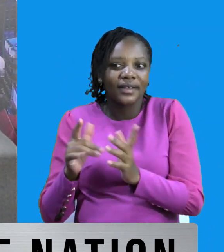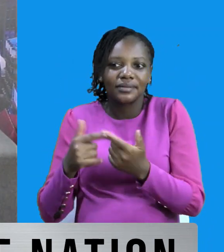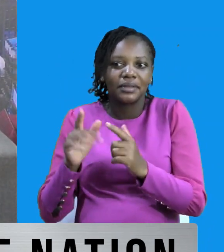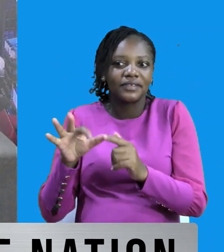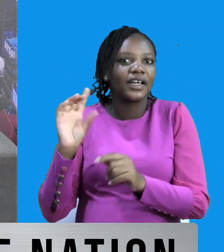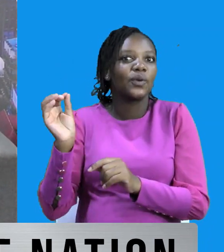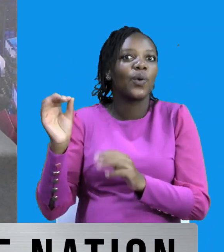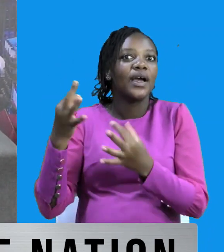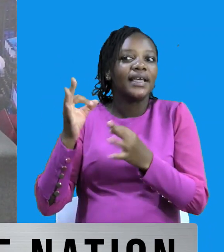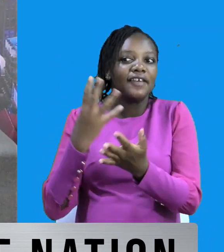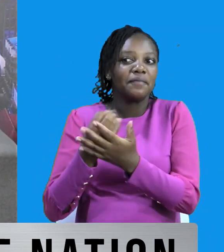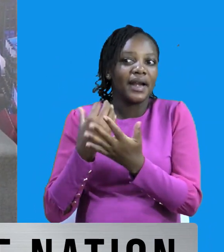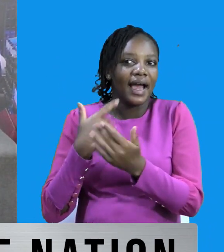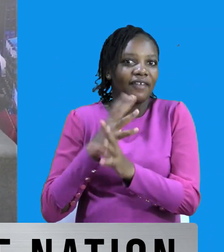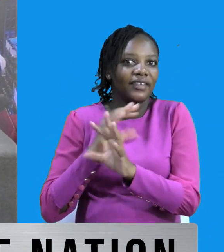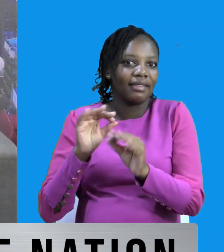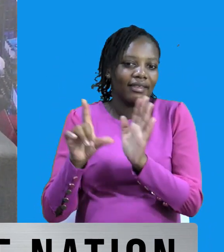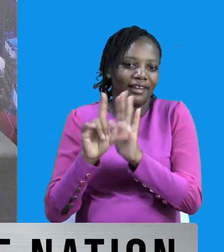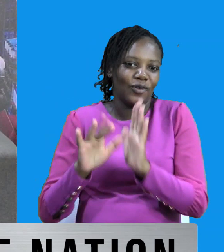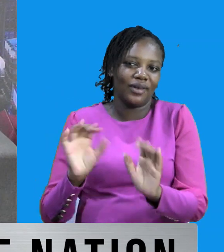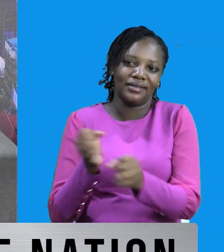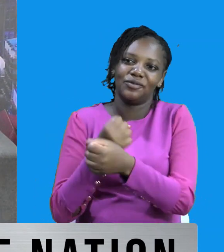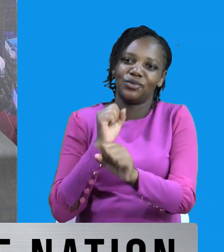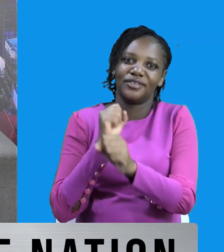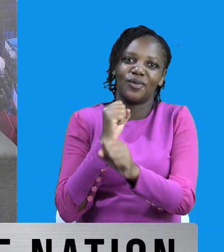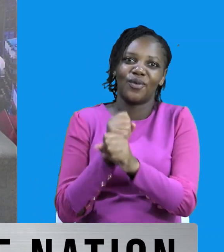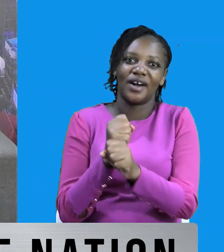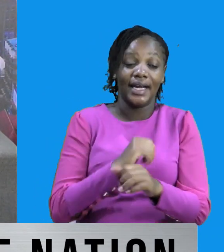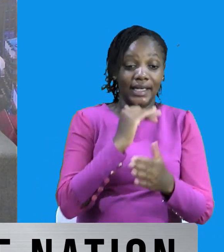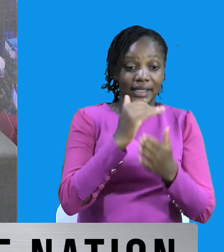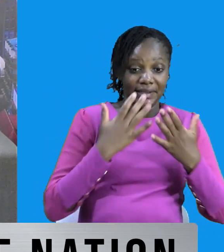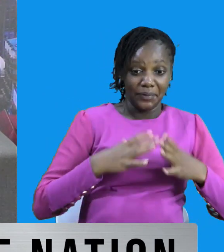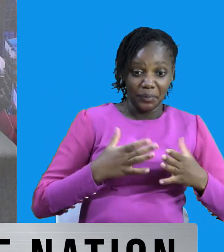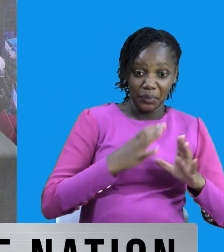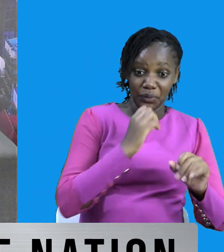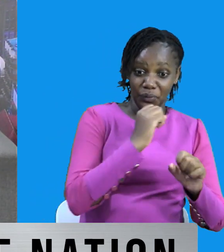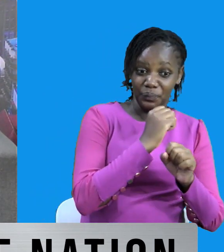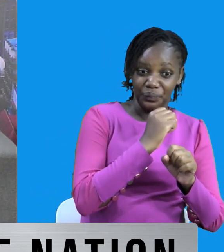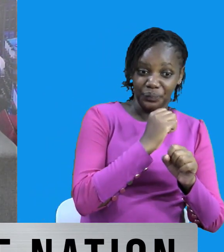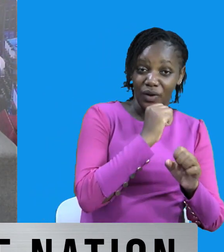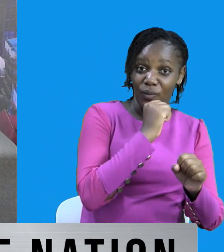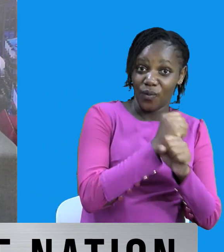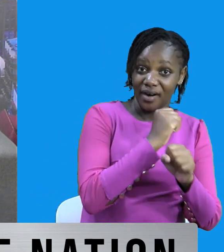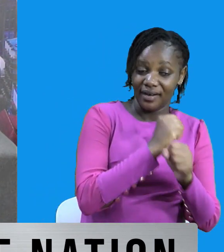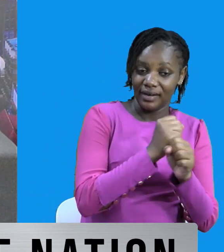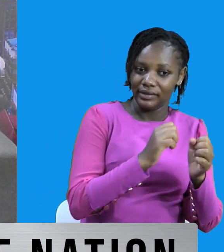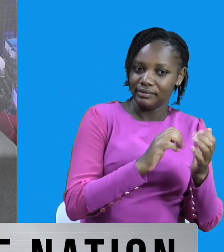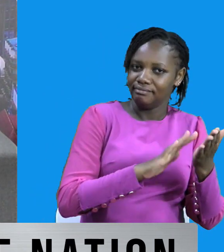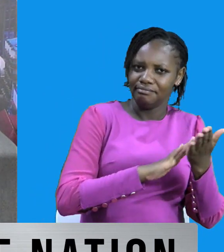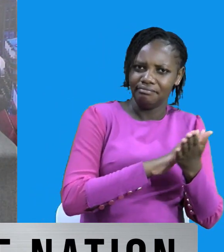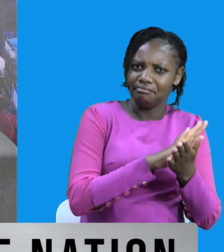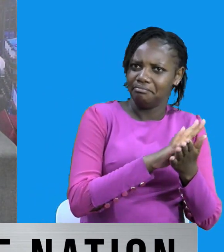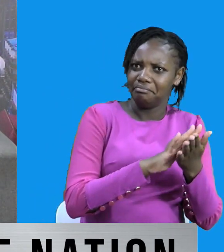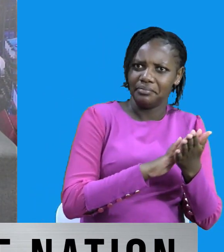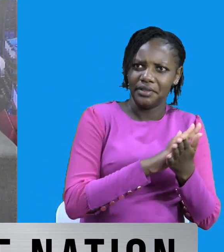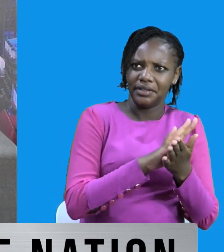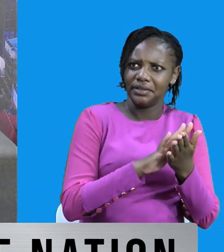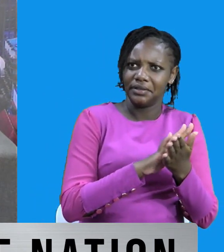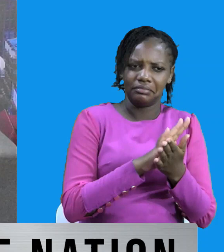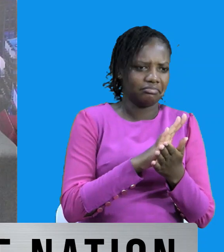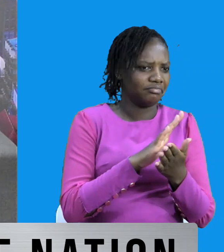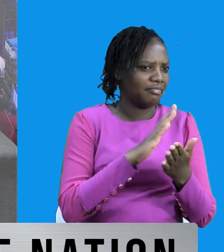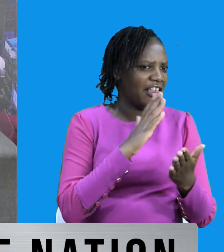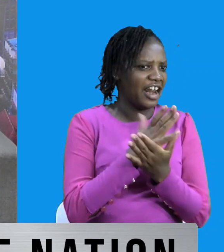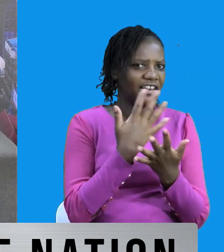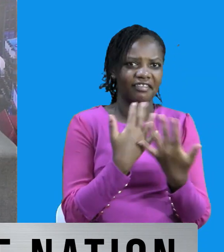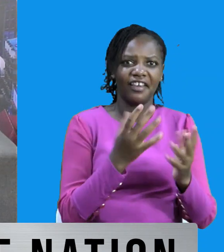don't have money, they don't want to work for you. Some people don't do law because they don't work on the basis of we want to do the right thing